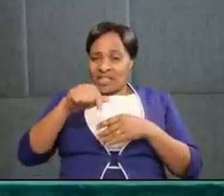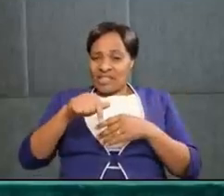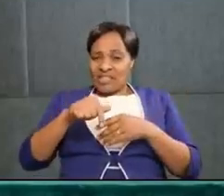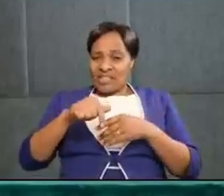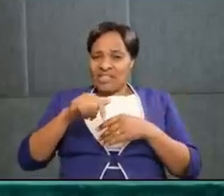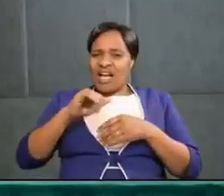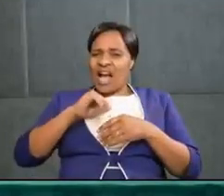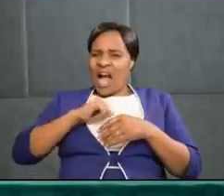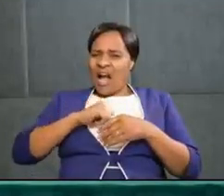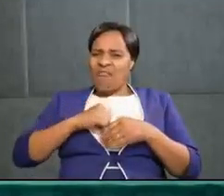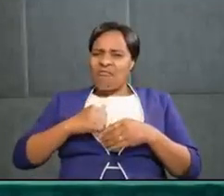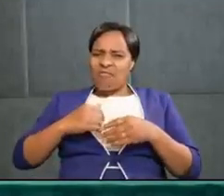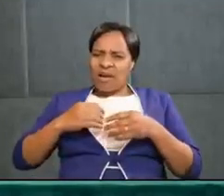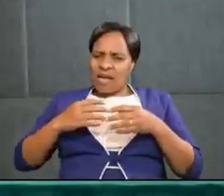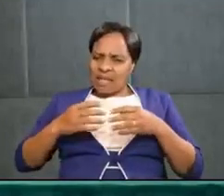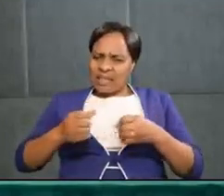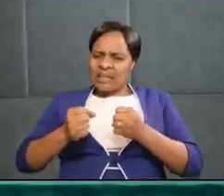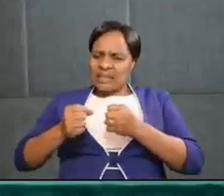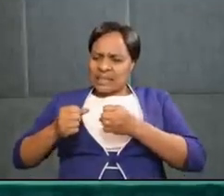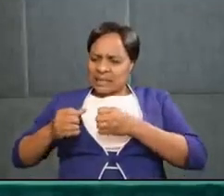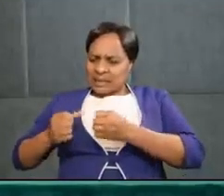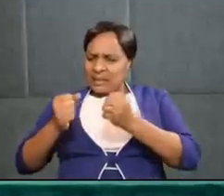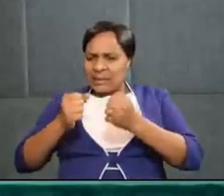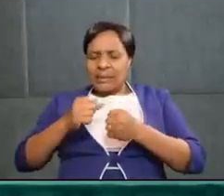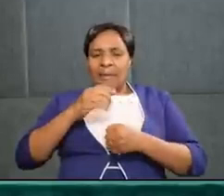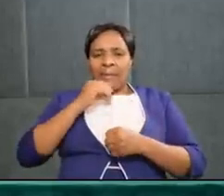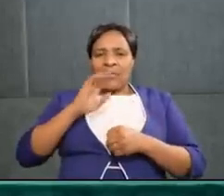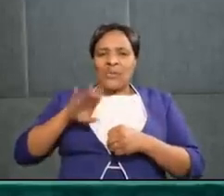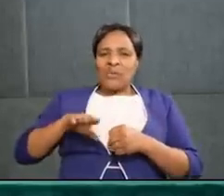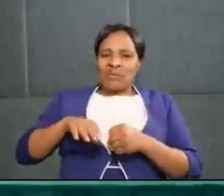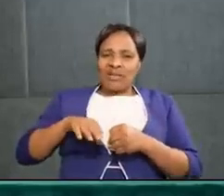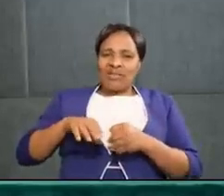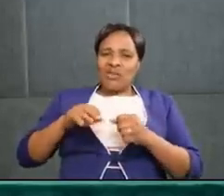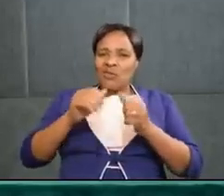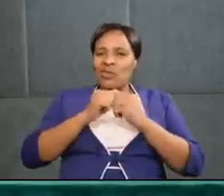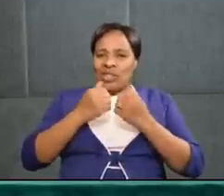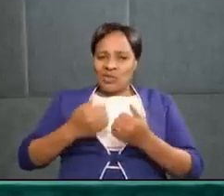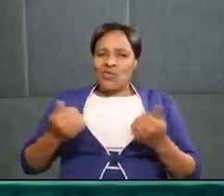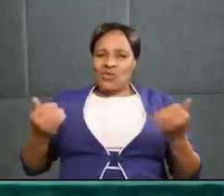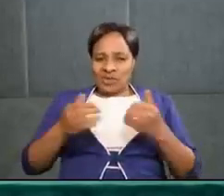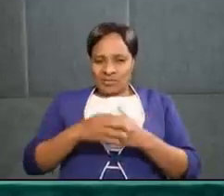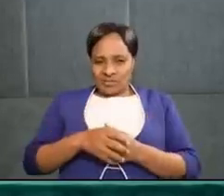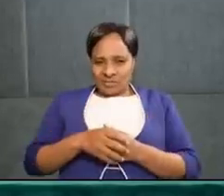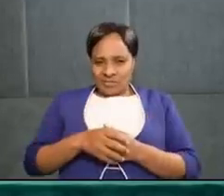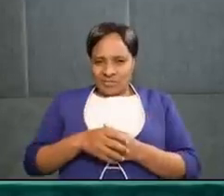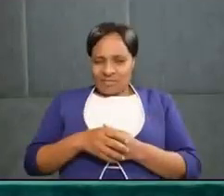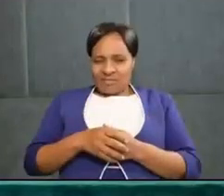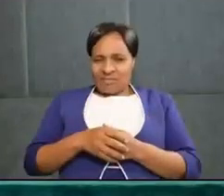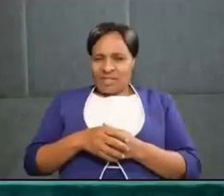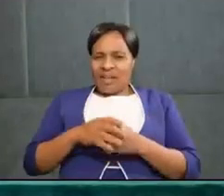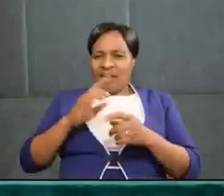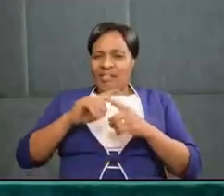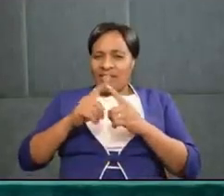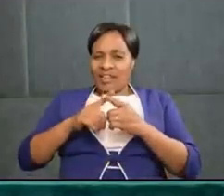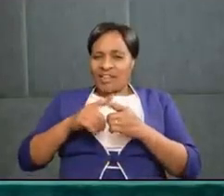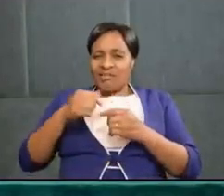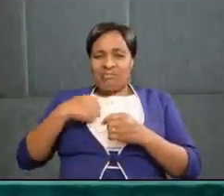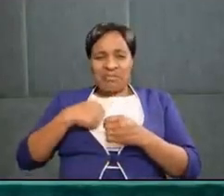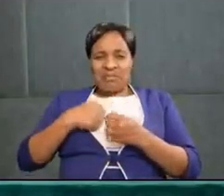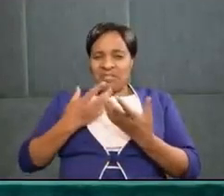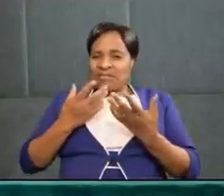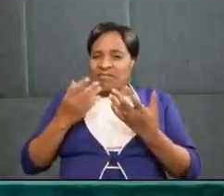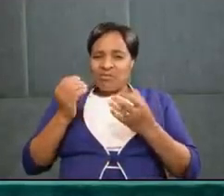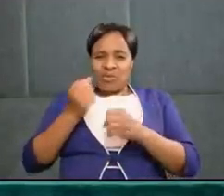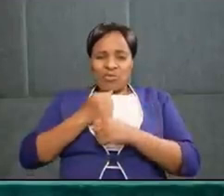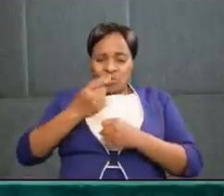I arrested men and women and threw them into prison. The high priest and the council